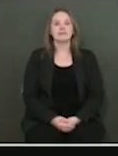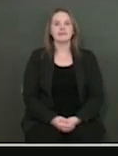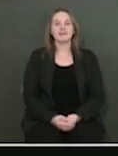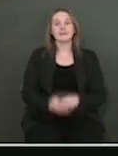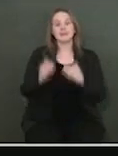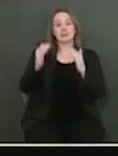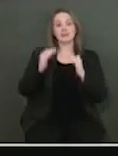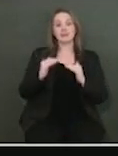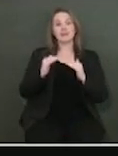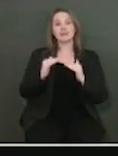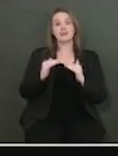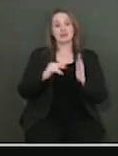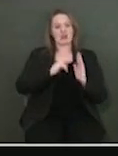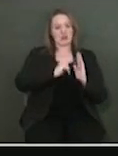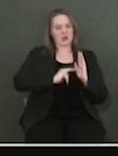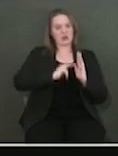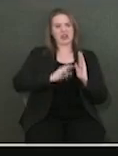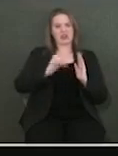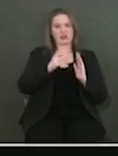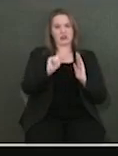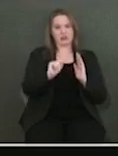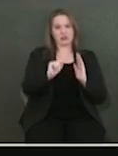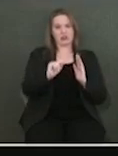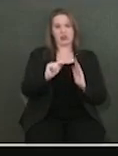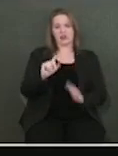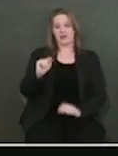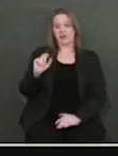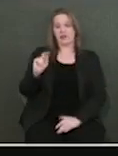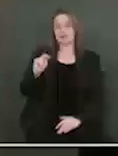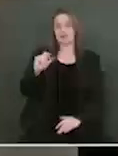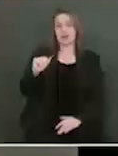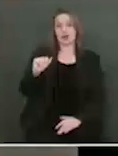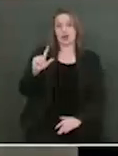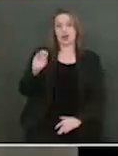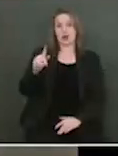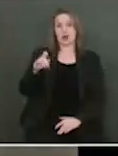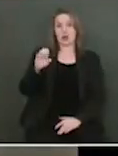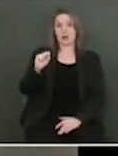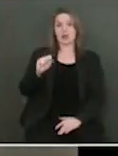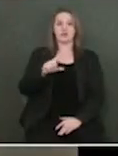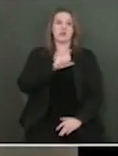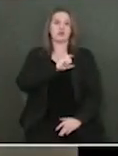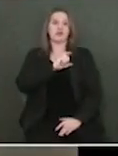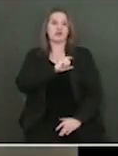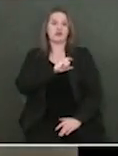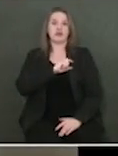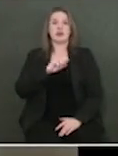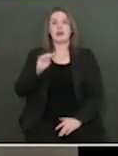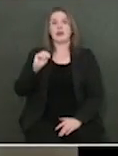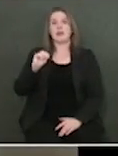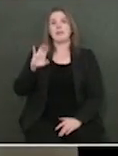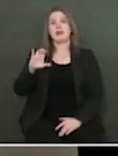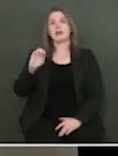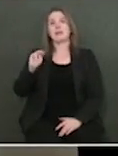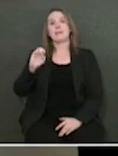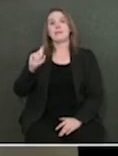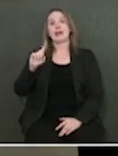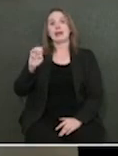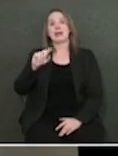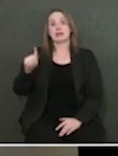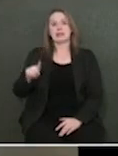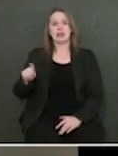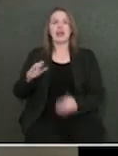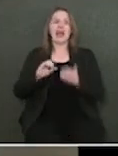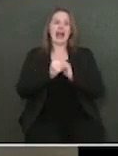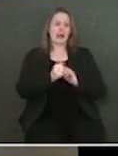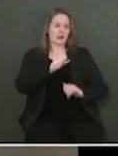All right, I'll go ahead and read a question here from the chat. This one comes from Tanya Lopez for Chief McManus. What part is SAPD taking in keeping the